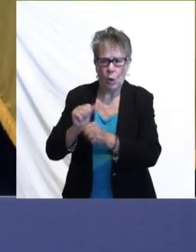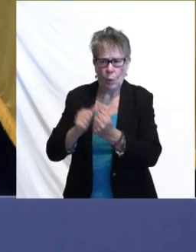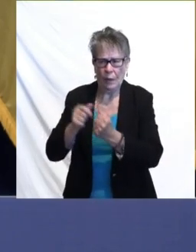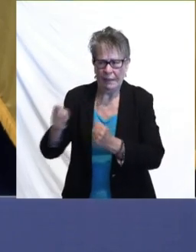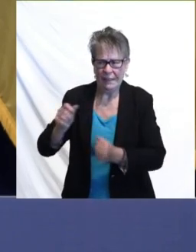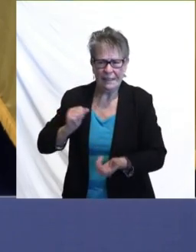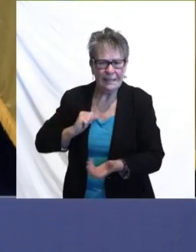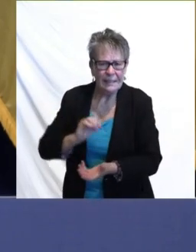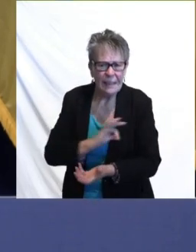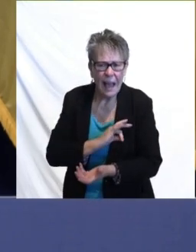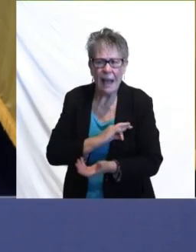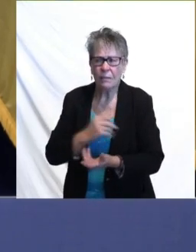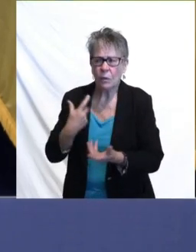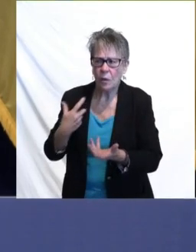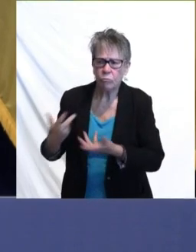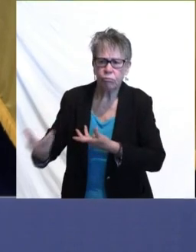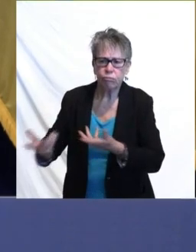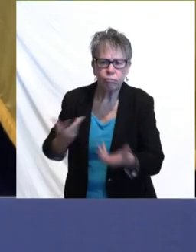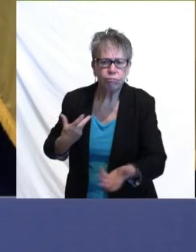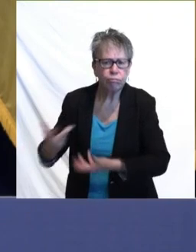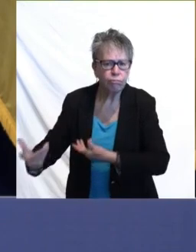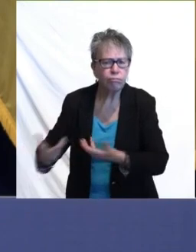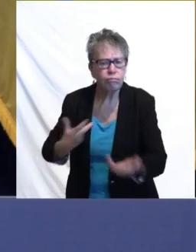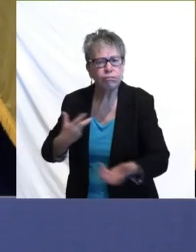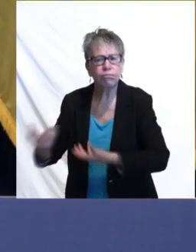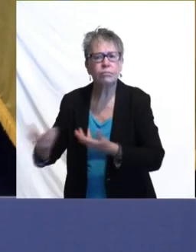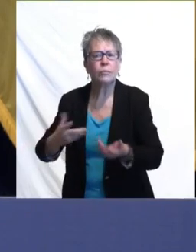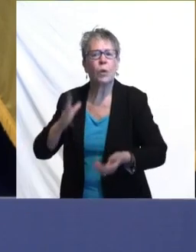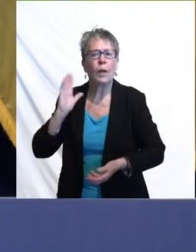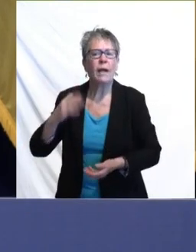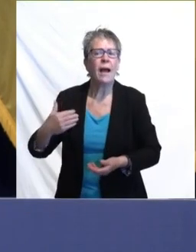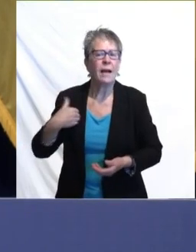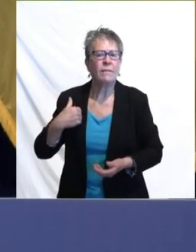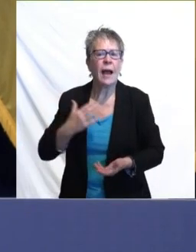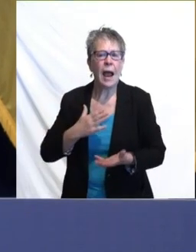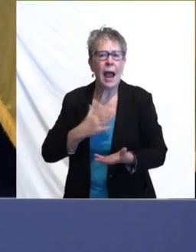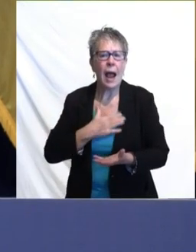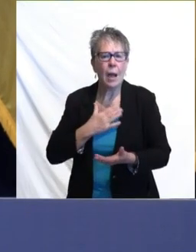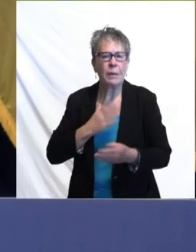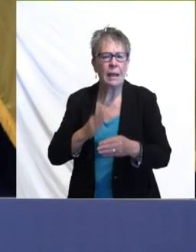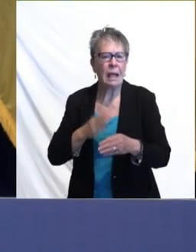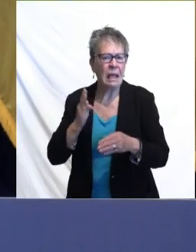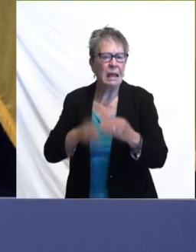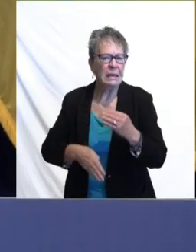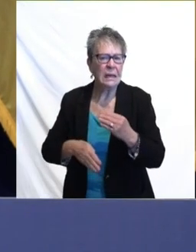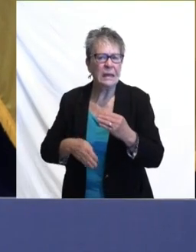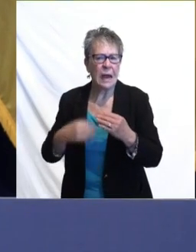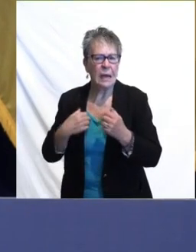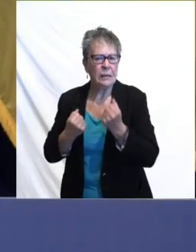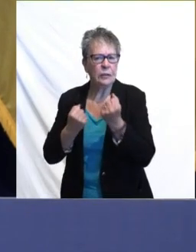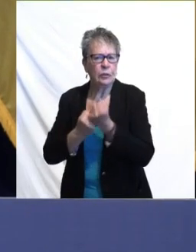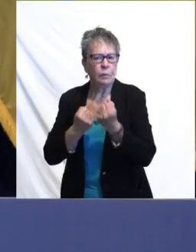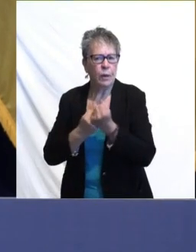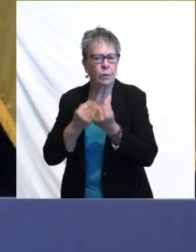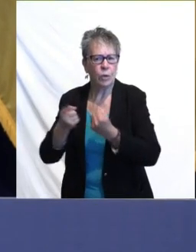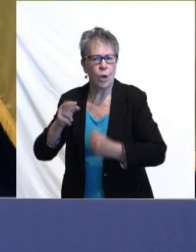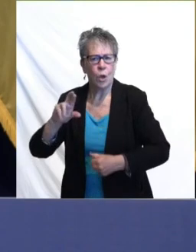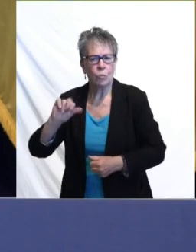that that will have a happy ending, and I could not be more proud to stand by her. Thank you for that.